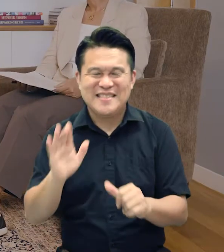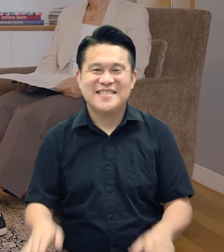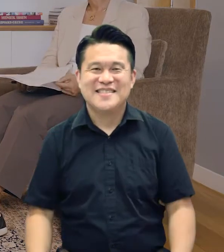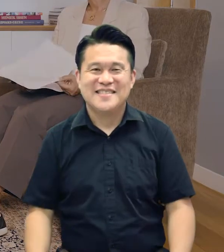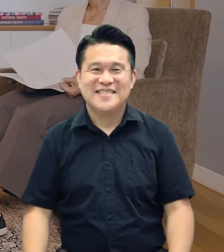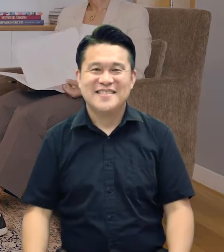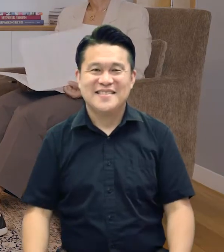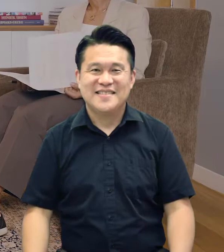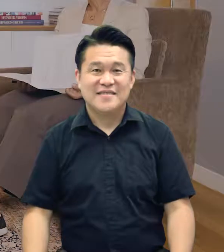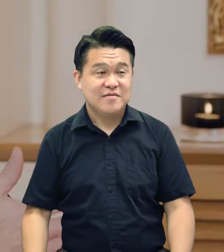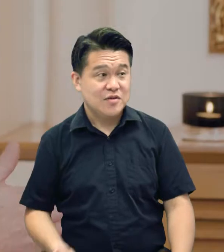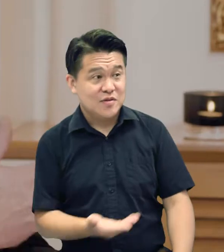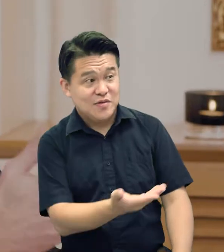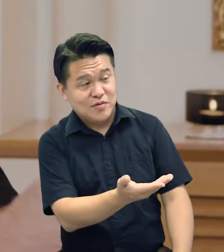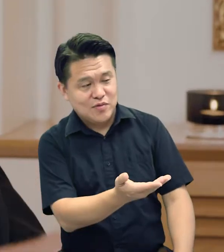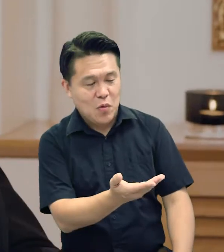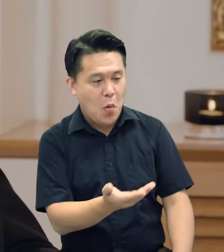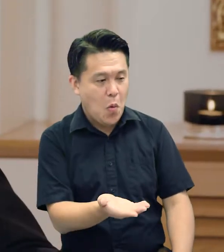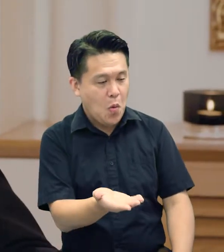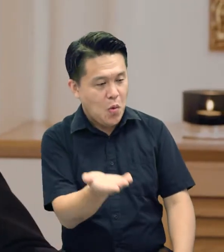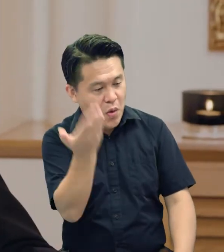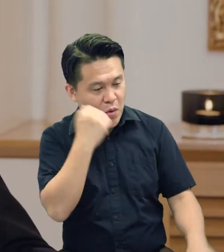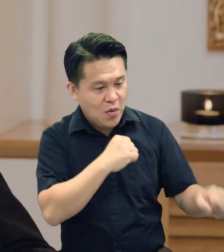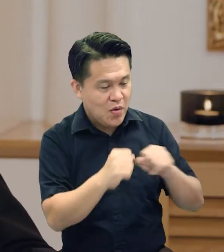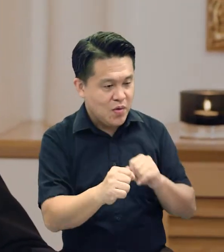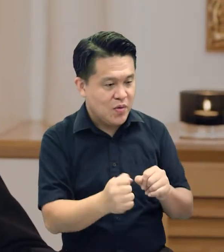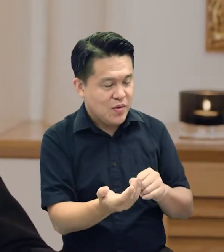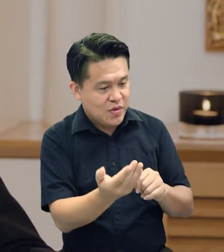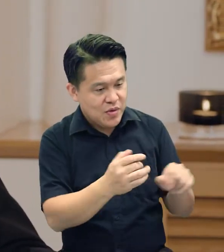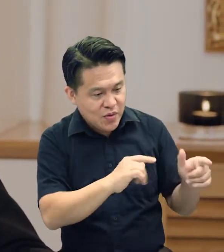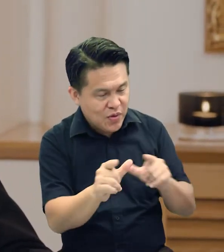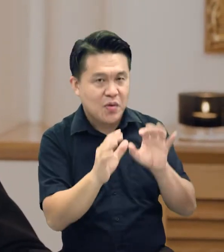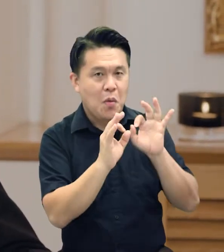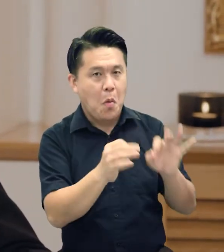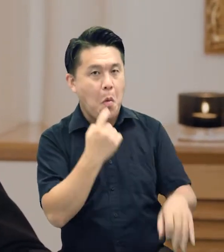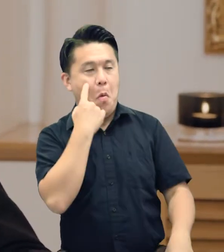Oh, it's a very, I would say, both an impressive